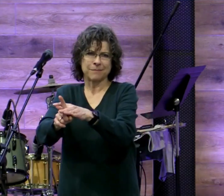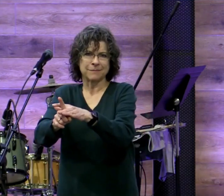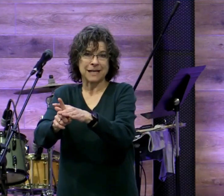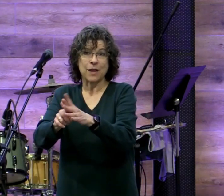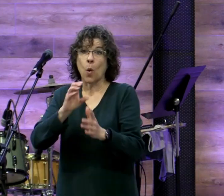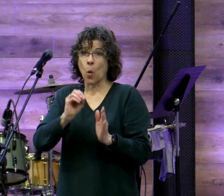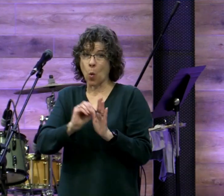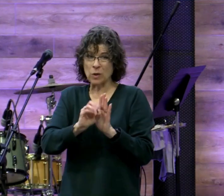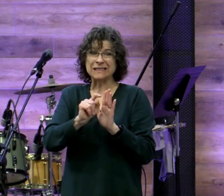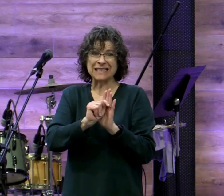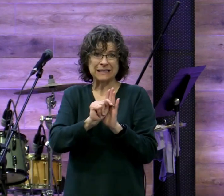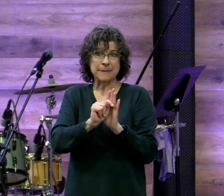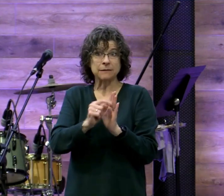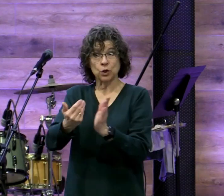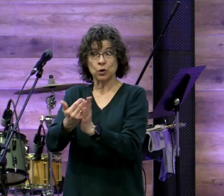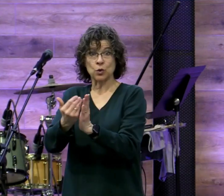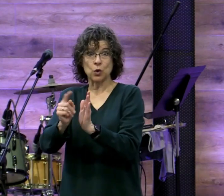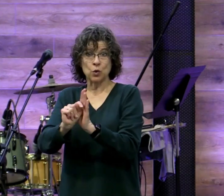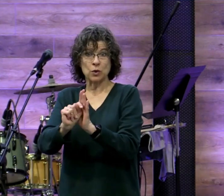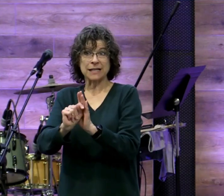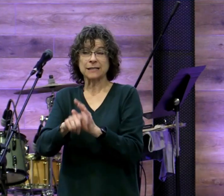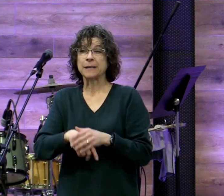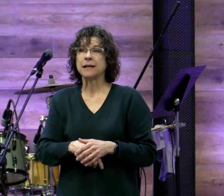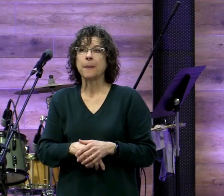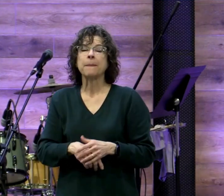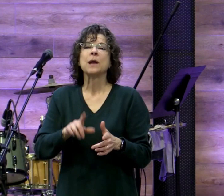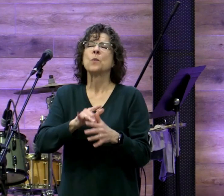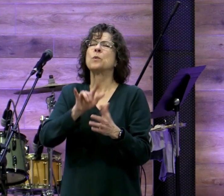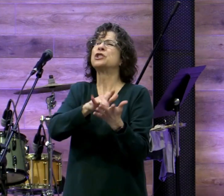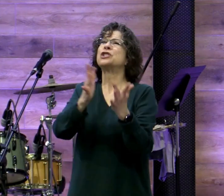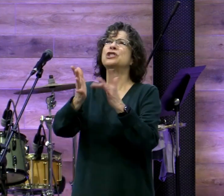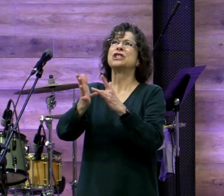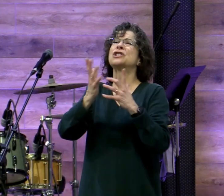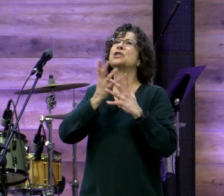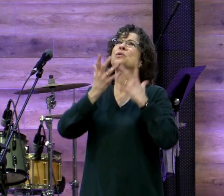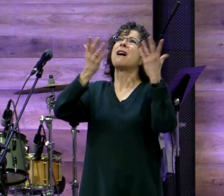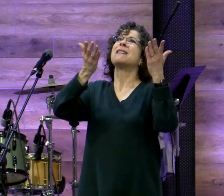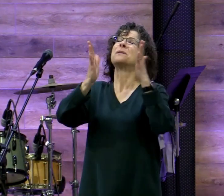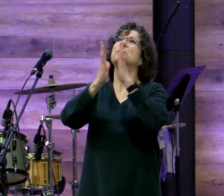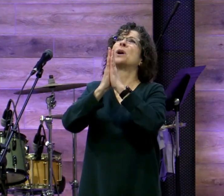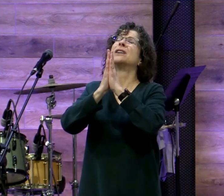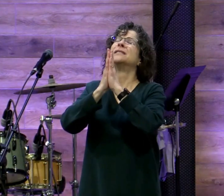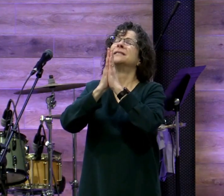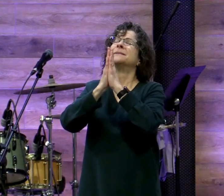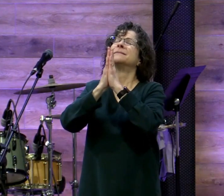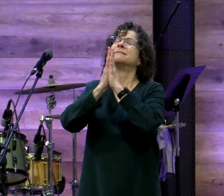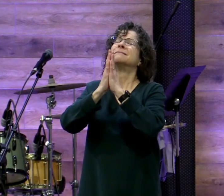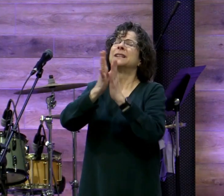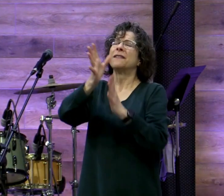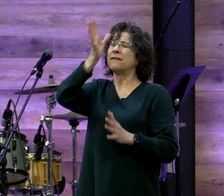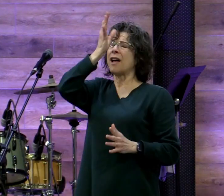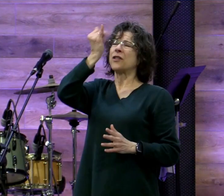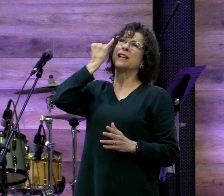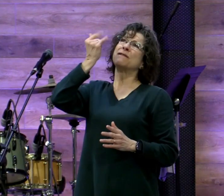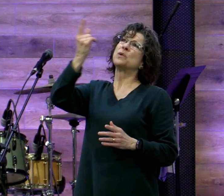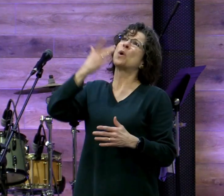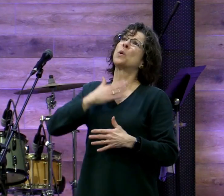Garden of Gethsemane when Jesus cries out in a prayer of utter desperation to his Father. Father, if you are